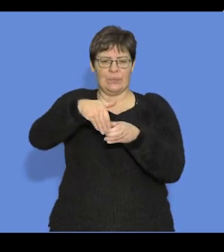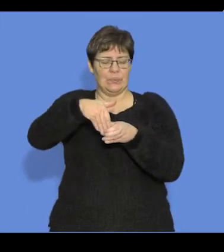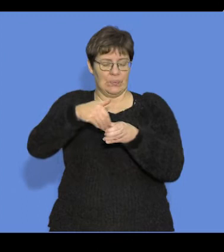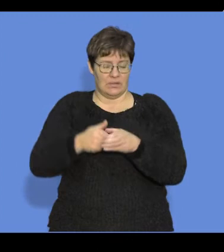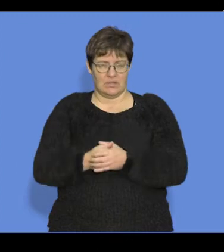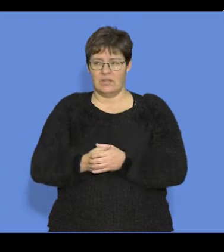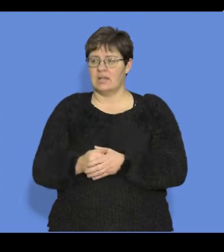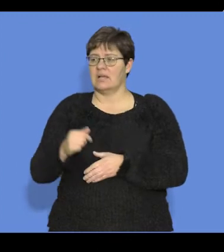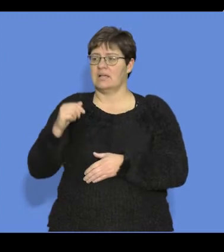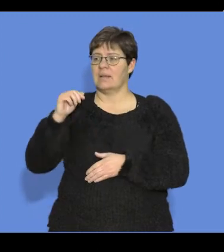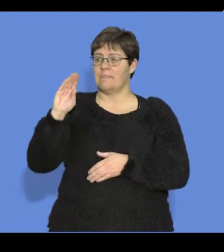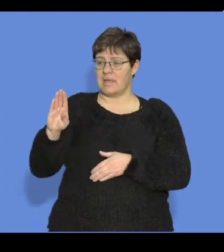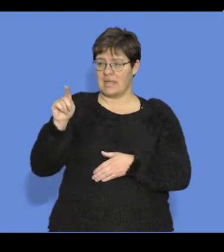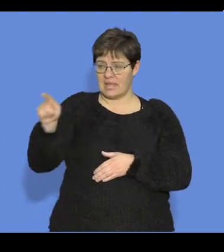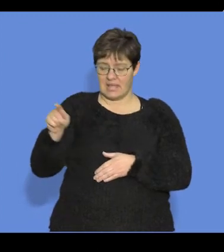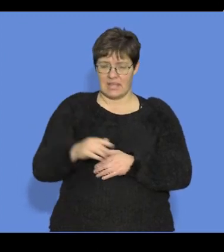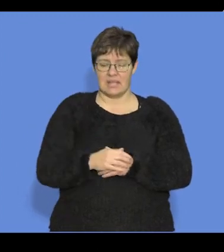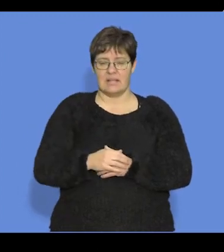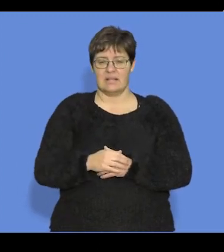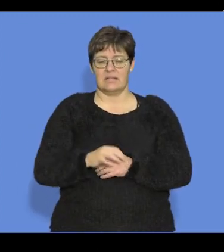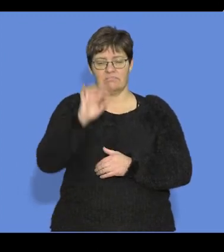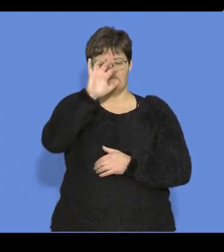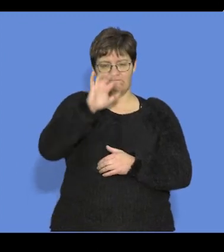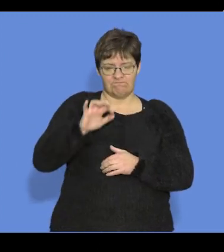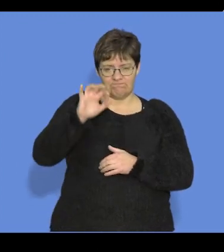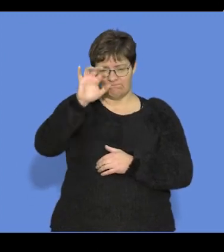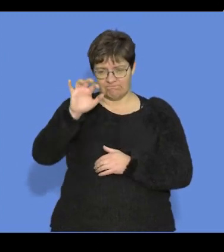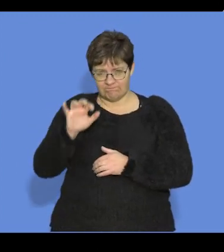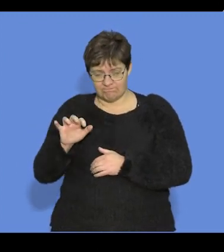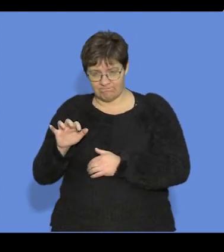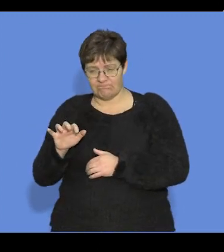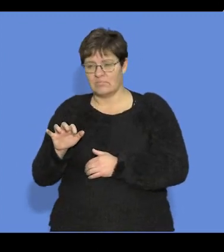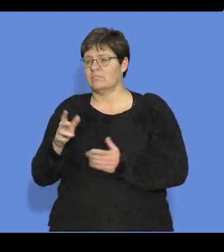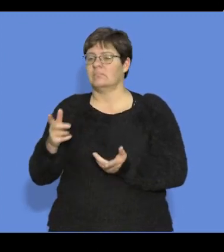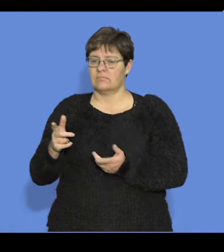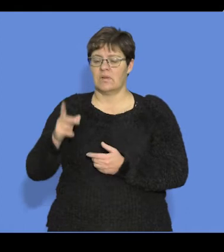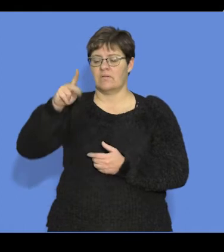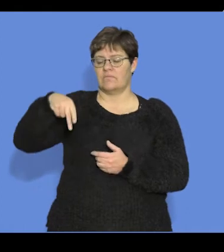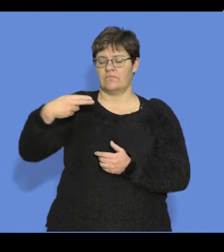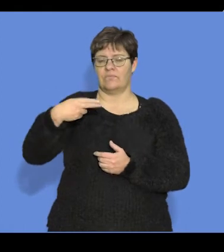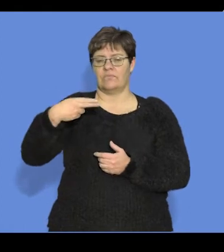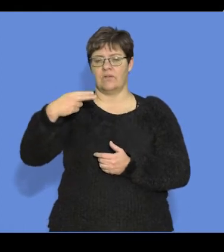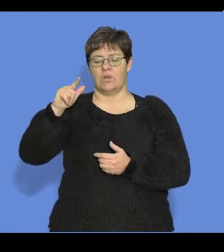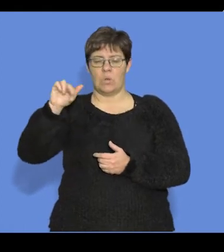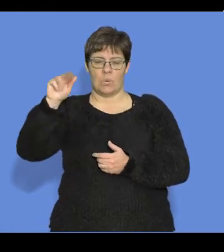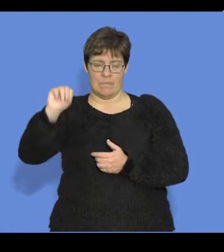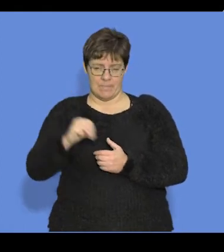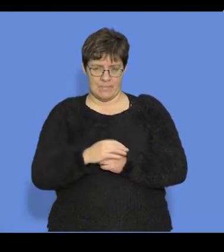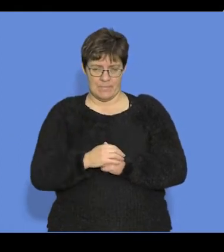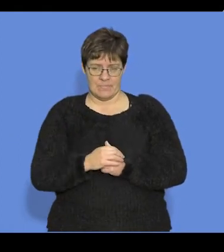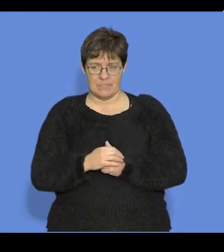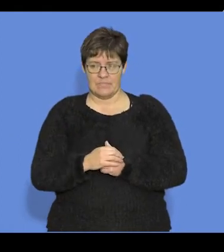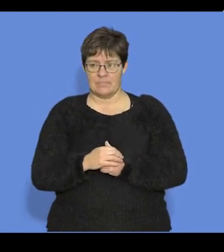is obviously a sieve plate, so that type of tissue is obviously phloem. So this starts